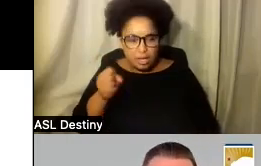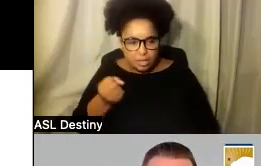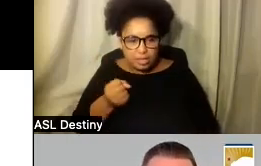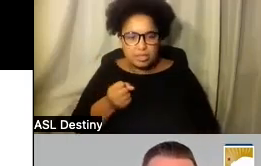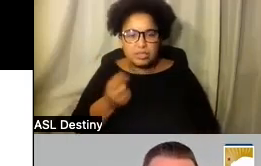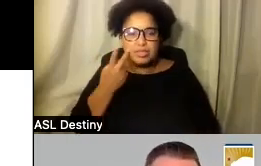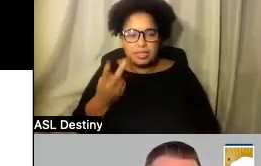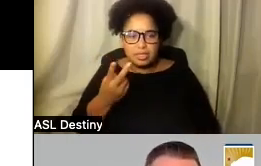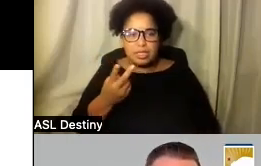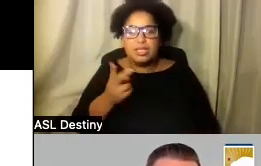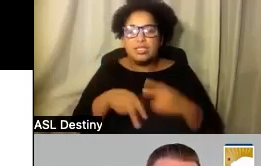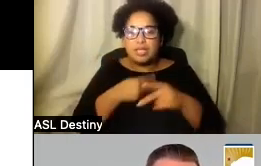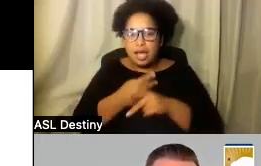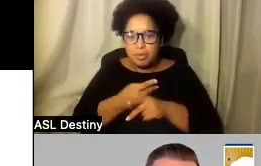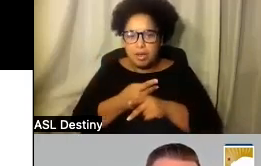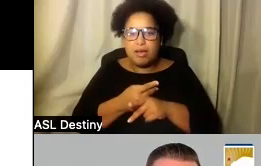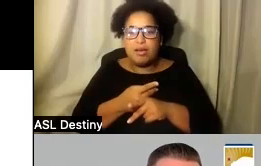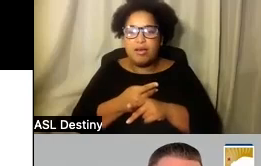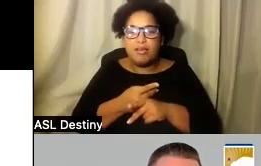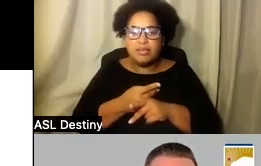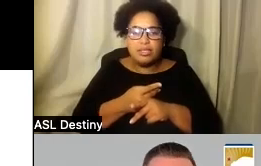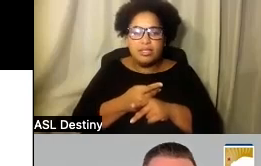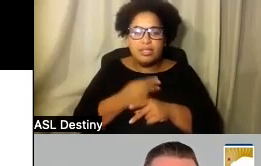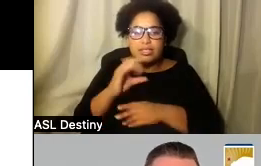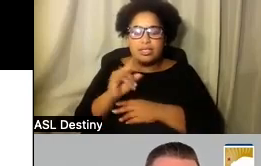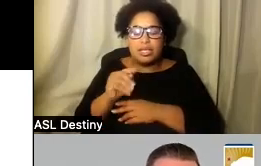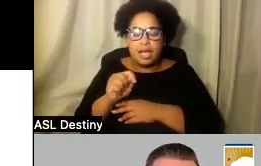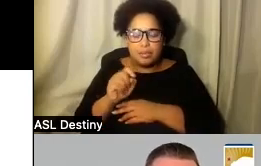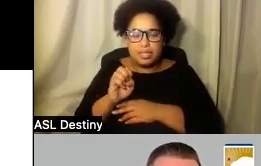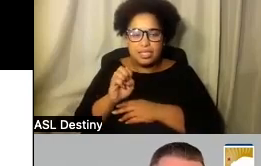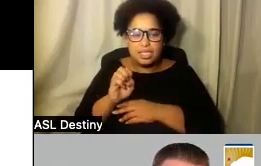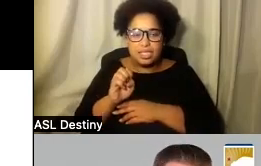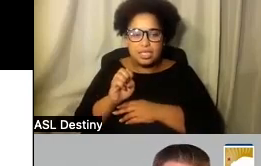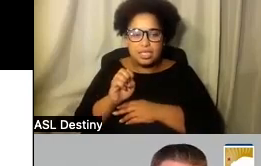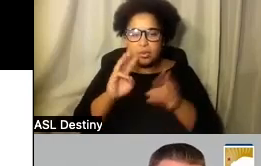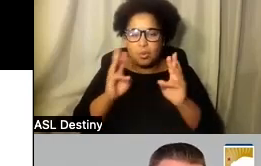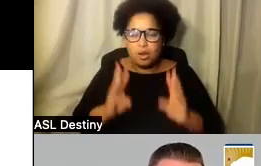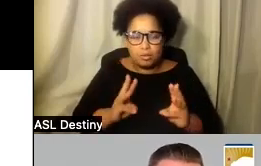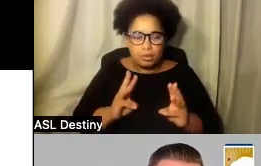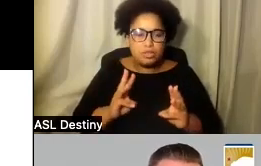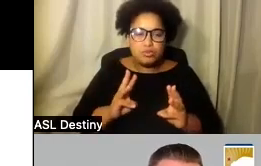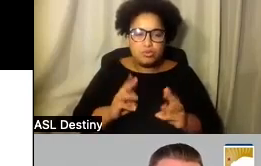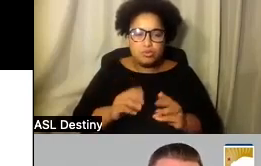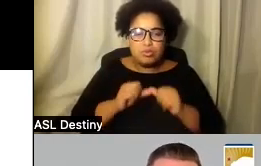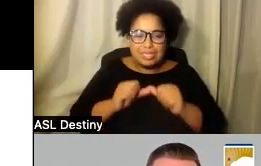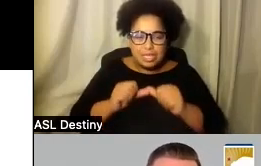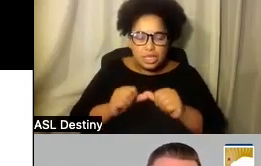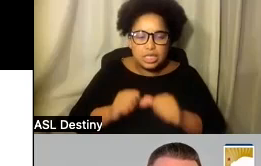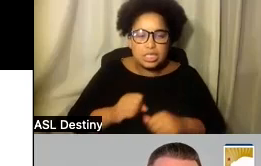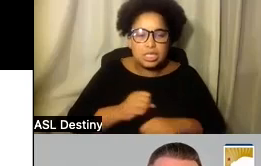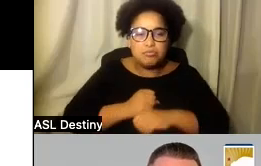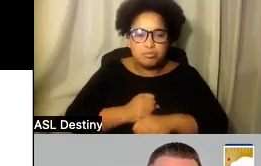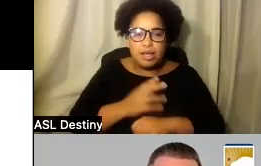adaptation project types, and those kind of fold into something known as green infrastructure. Also a